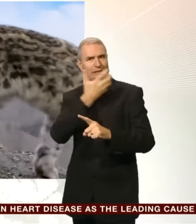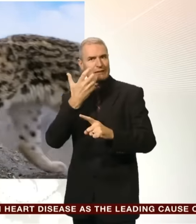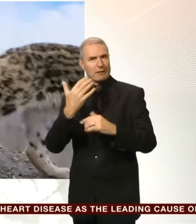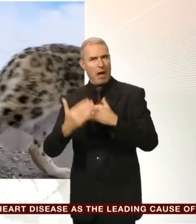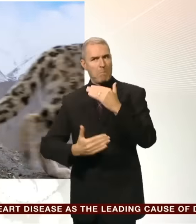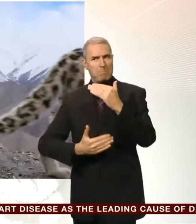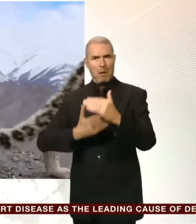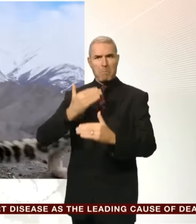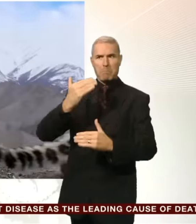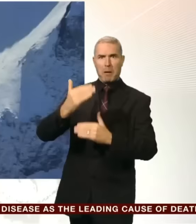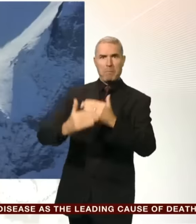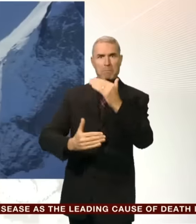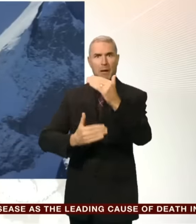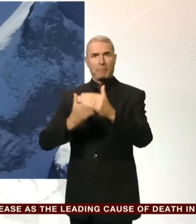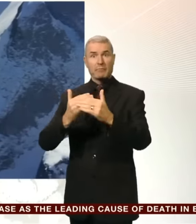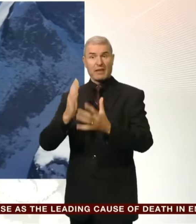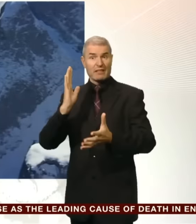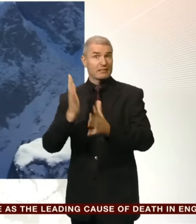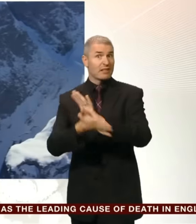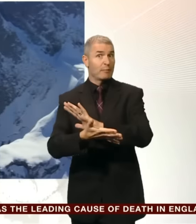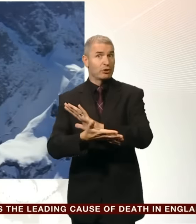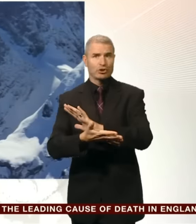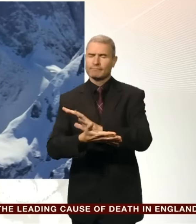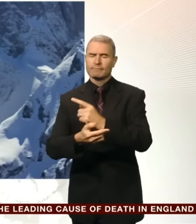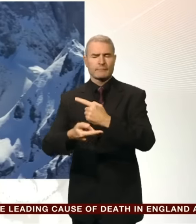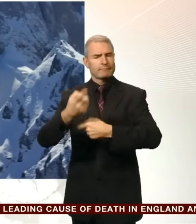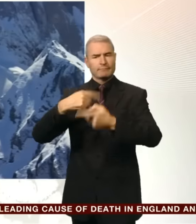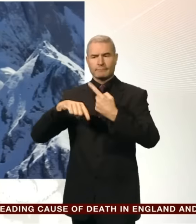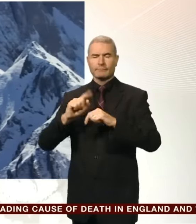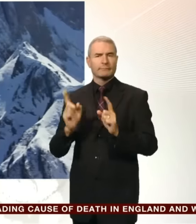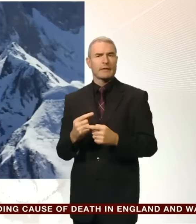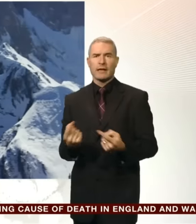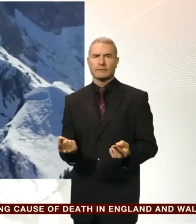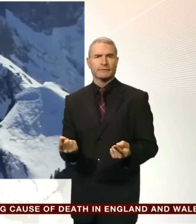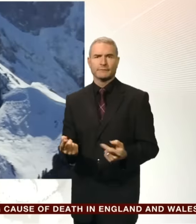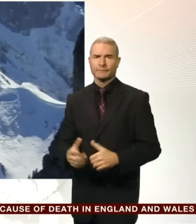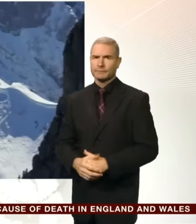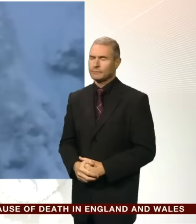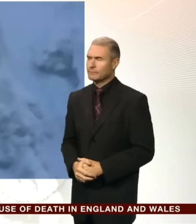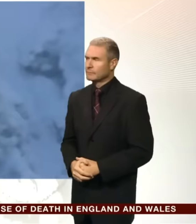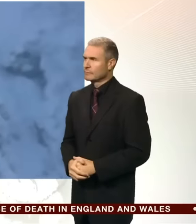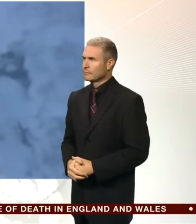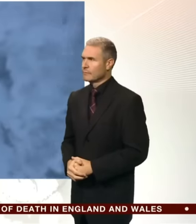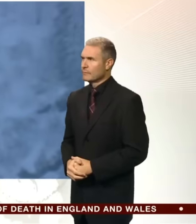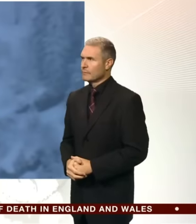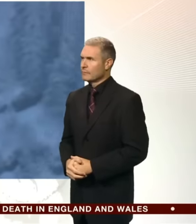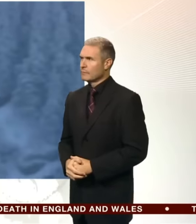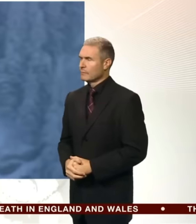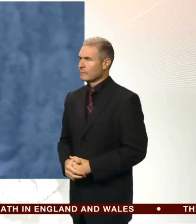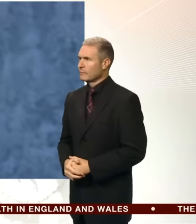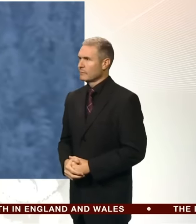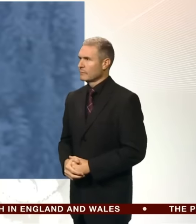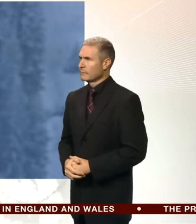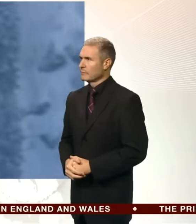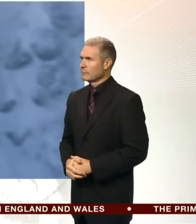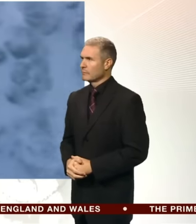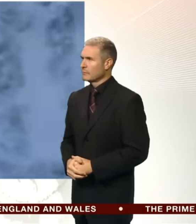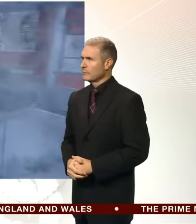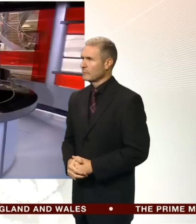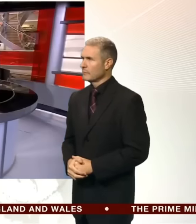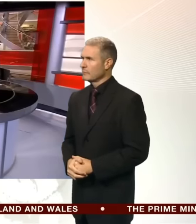and threatening irreversibly to damage the planet's delicate ecosystems. Palab Ghosh, BBC